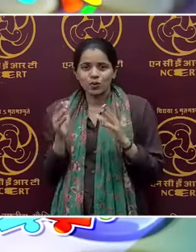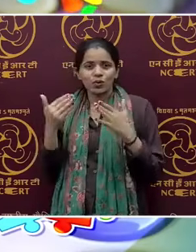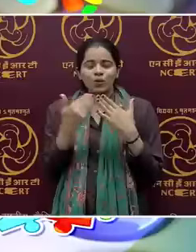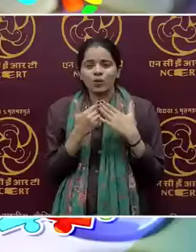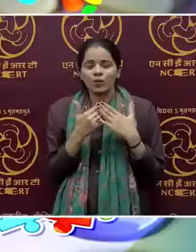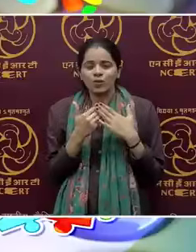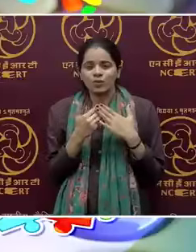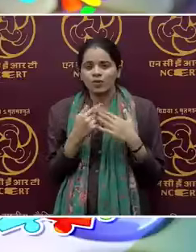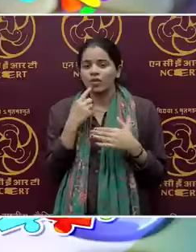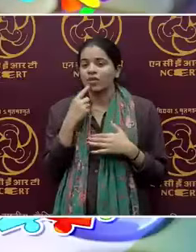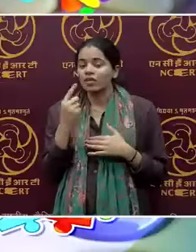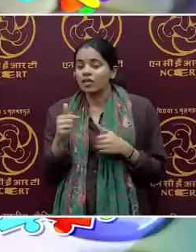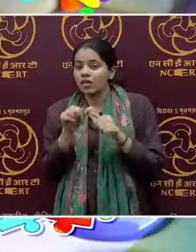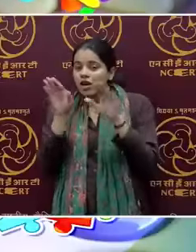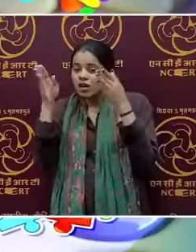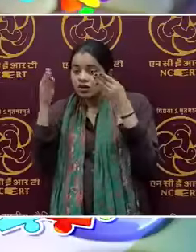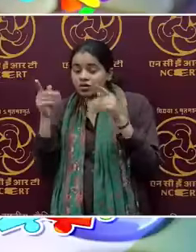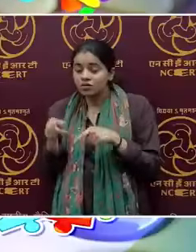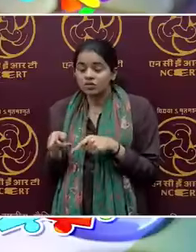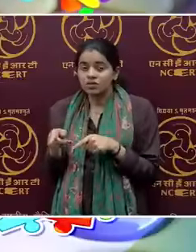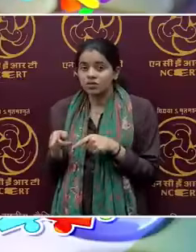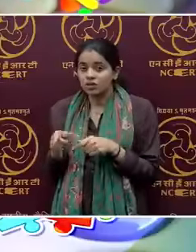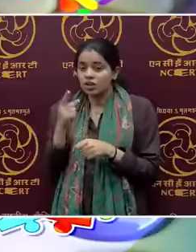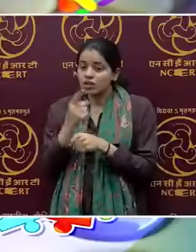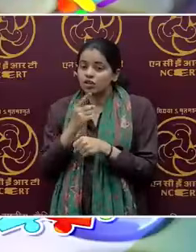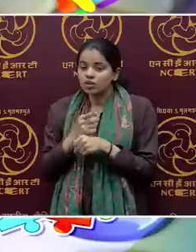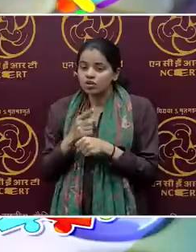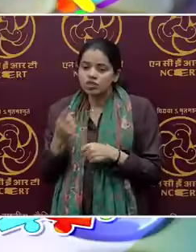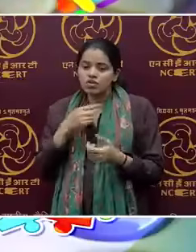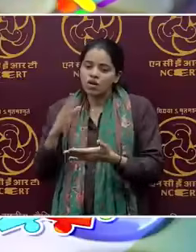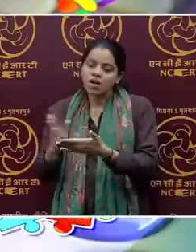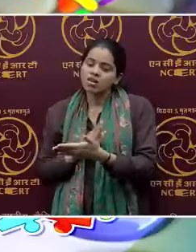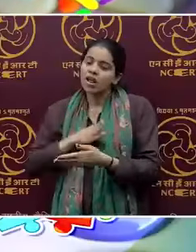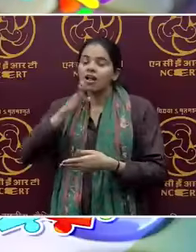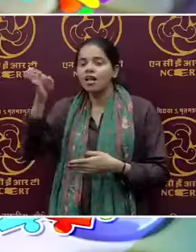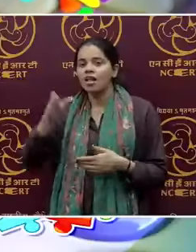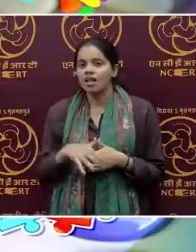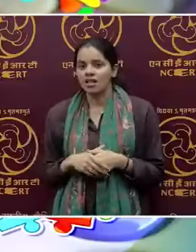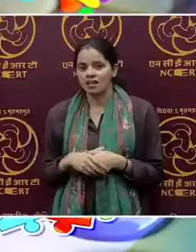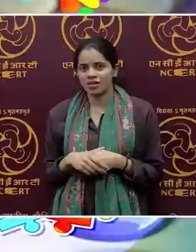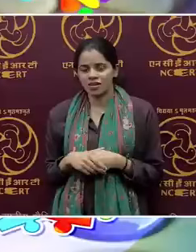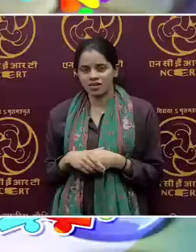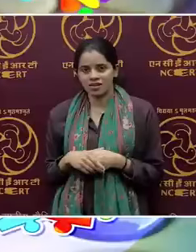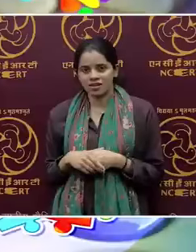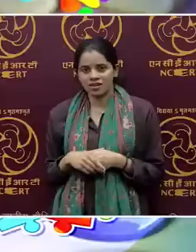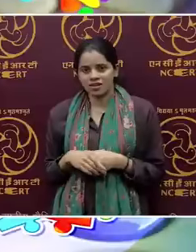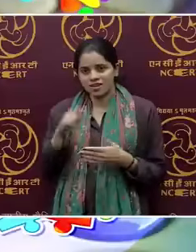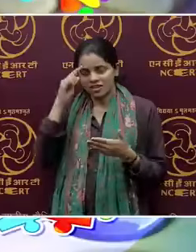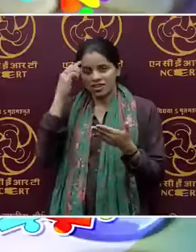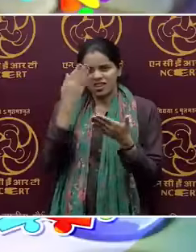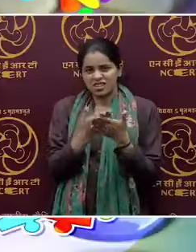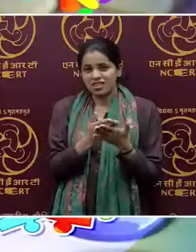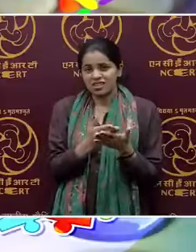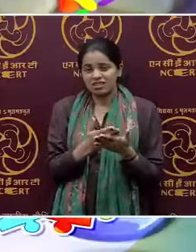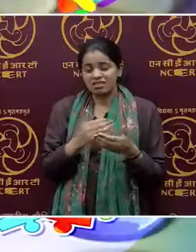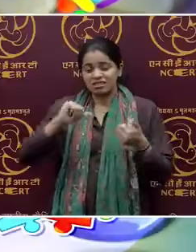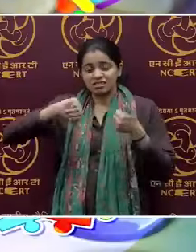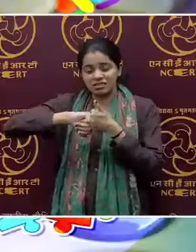is they will tell the autistic kid, teacher ko jaakar na ye gana suna do, and they will suggest a really